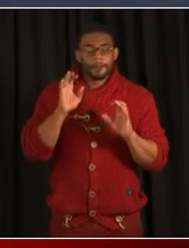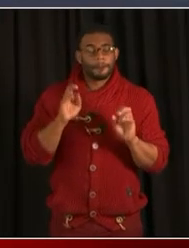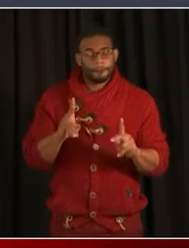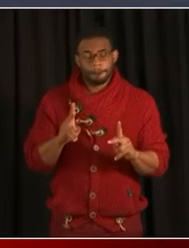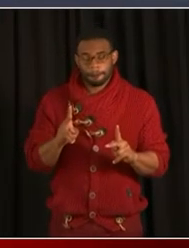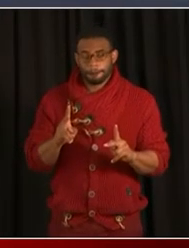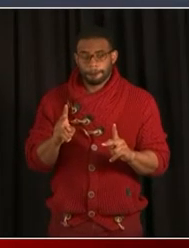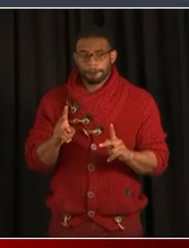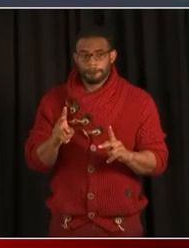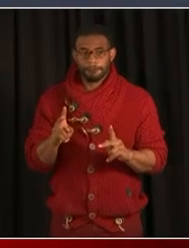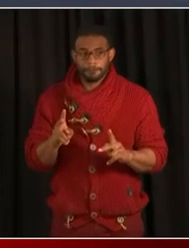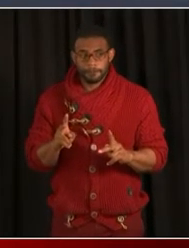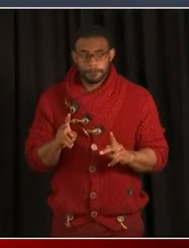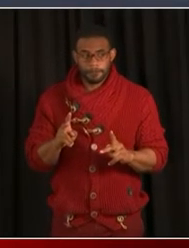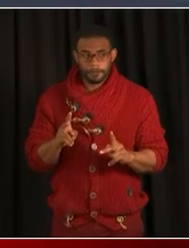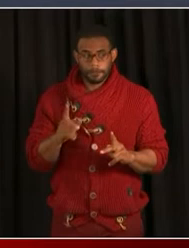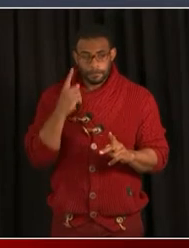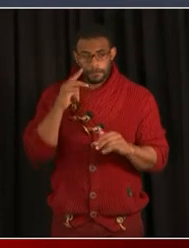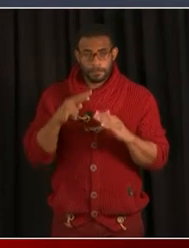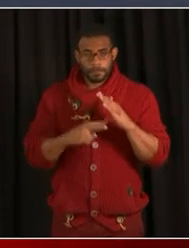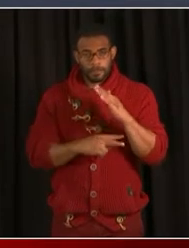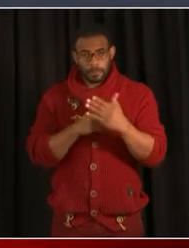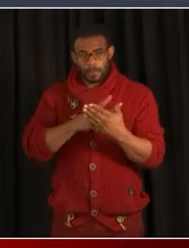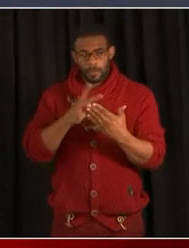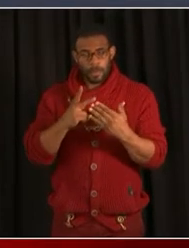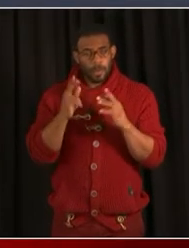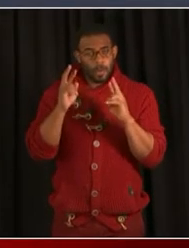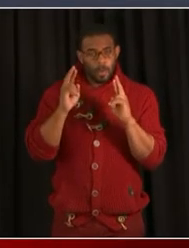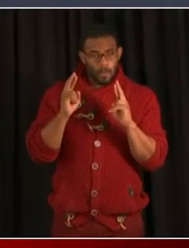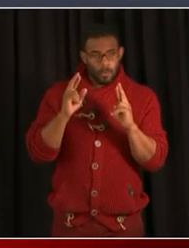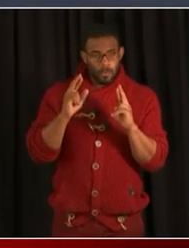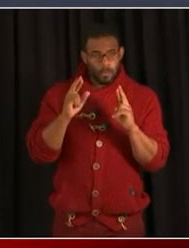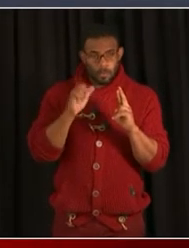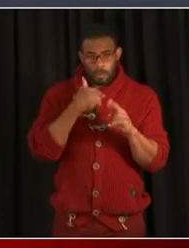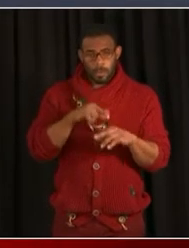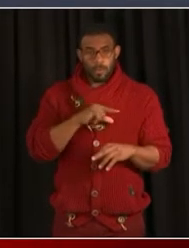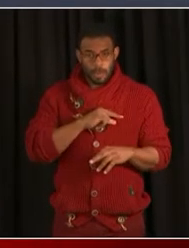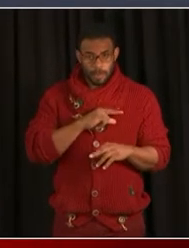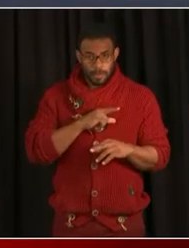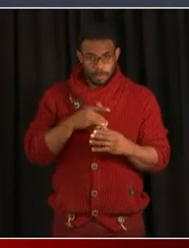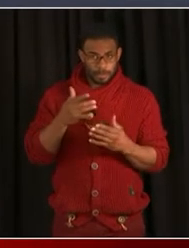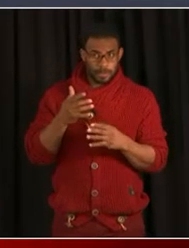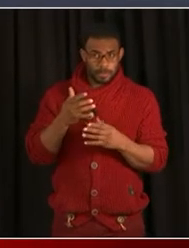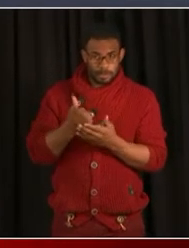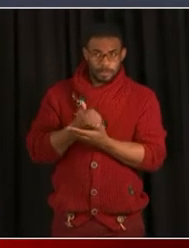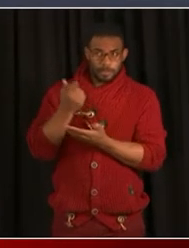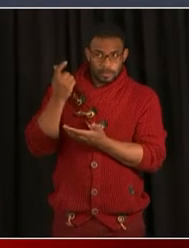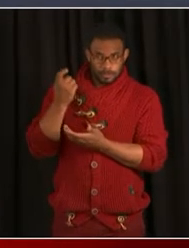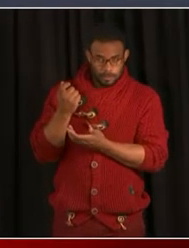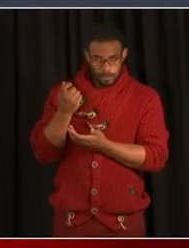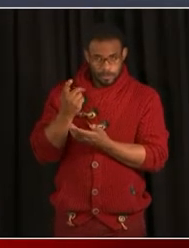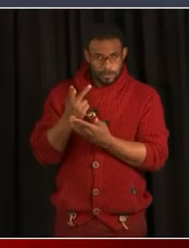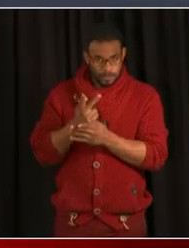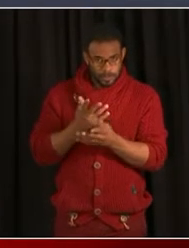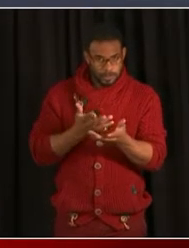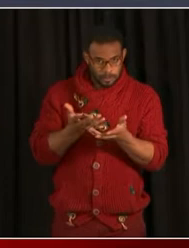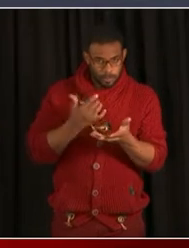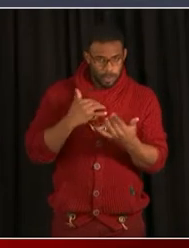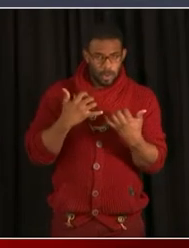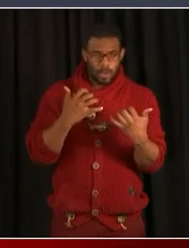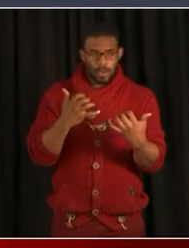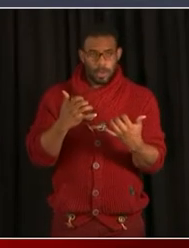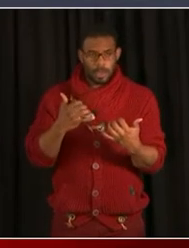great opportunity, the bridge program, and hopefully we'll be able to qualify to keep going and keep engaging